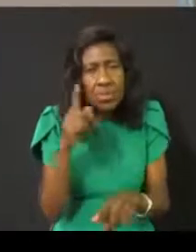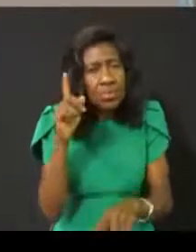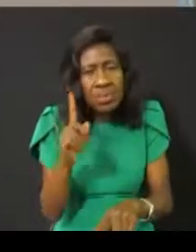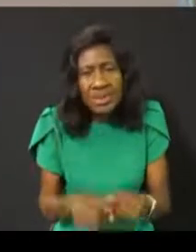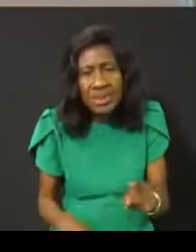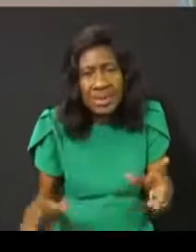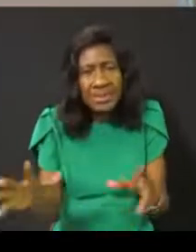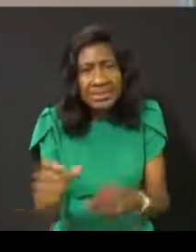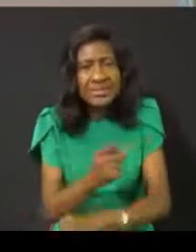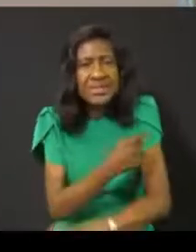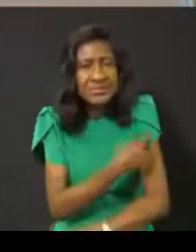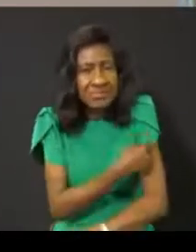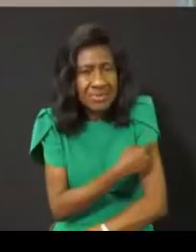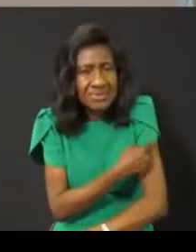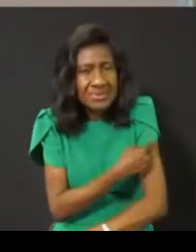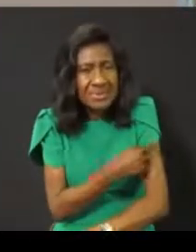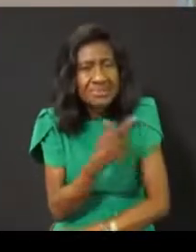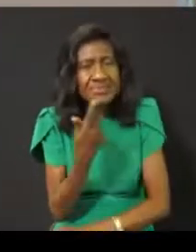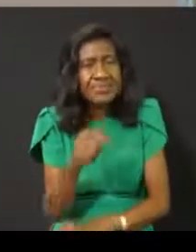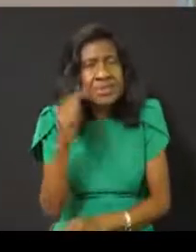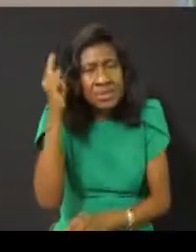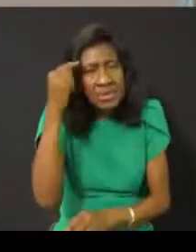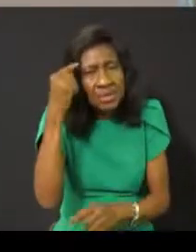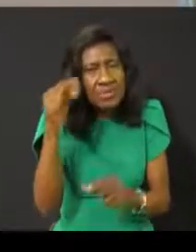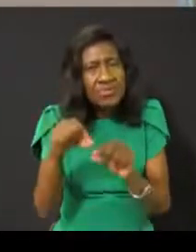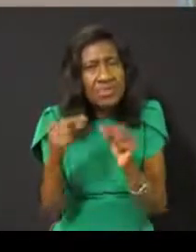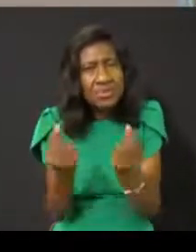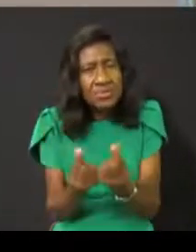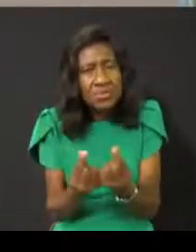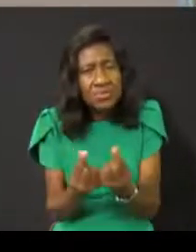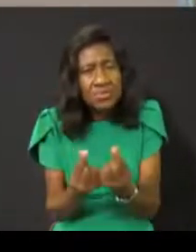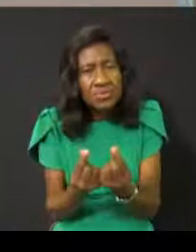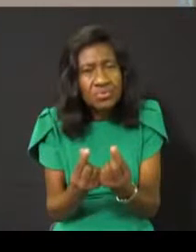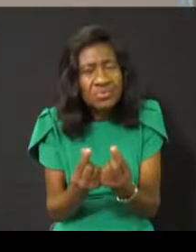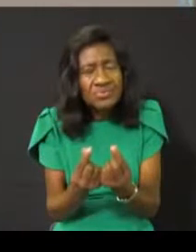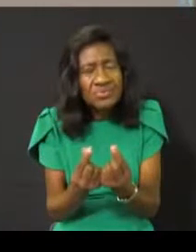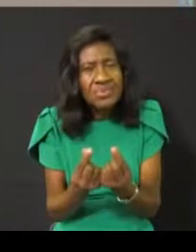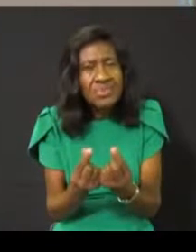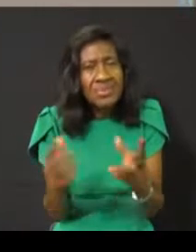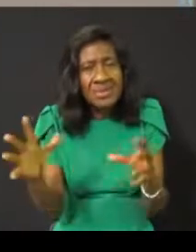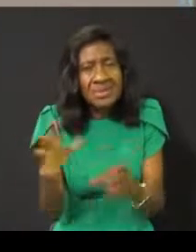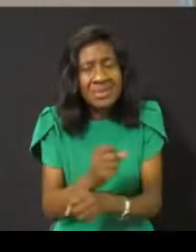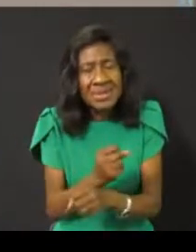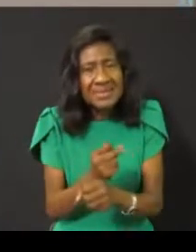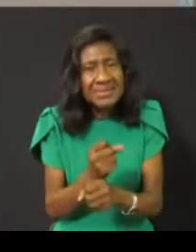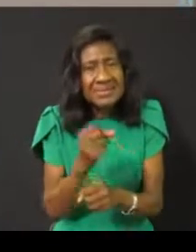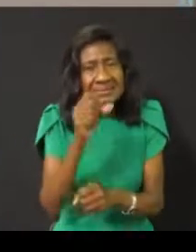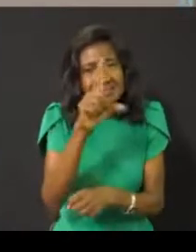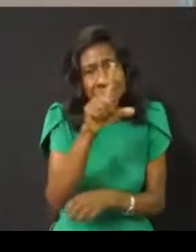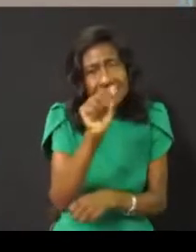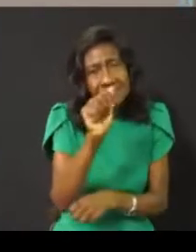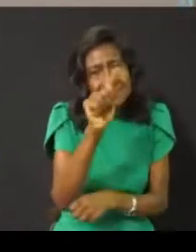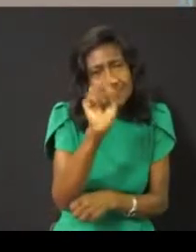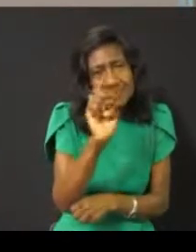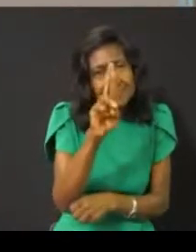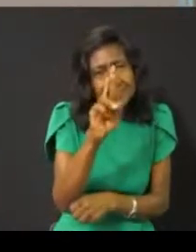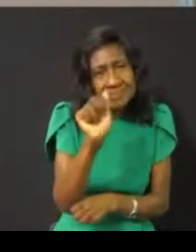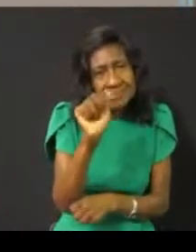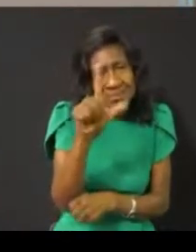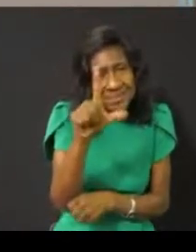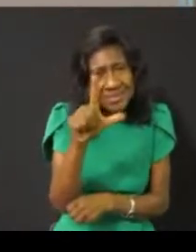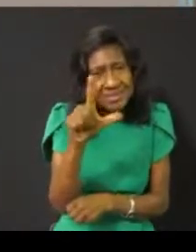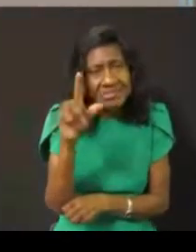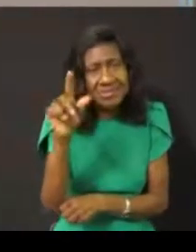vaccine. Your government has invested a lot in getting these lateral flows in, and we are giving them